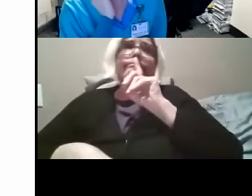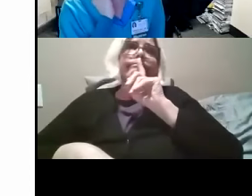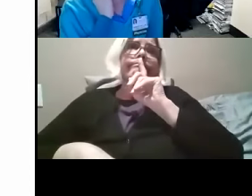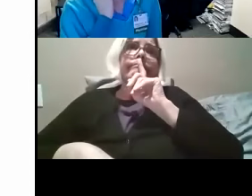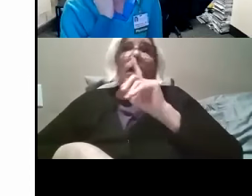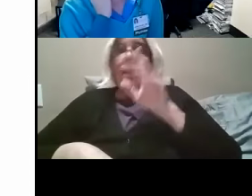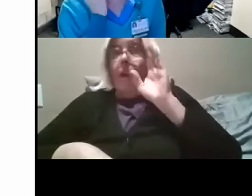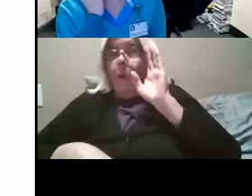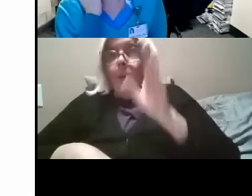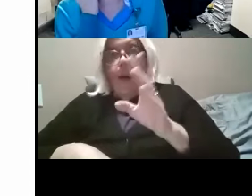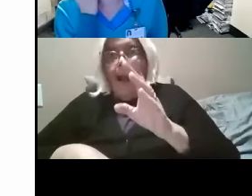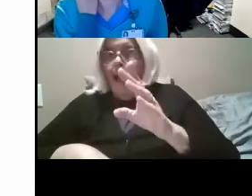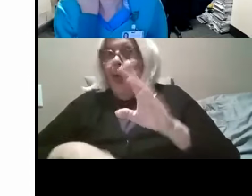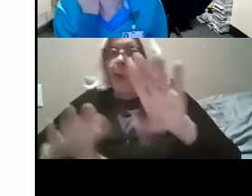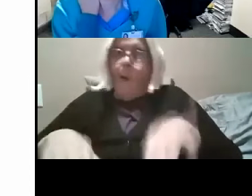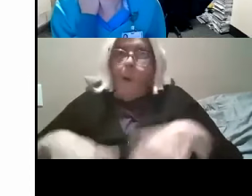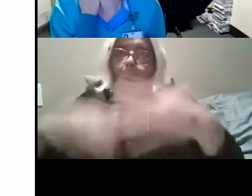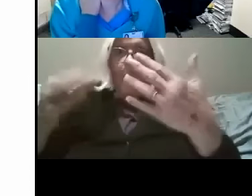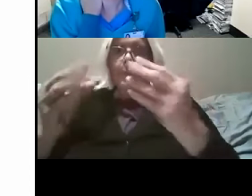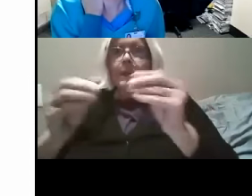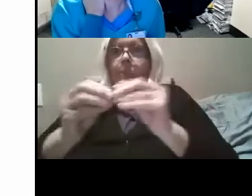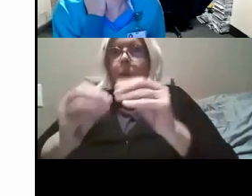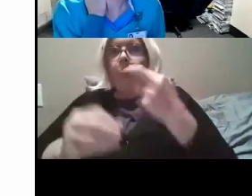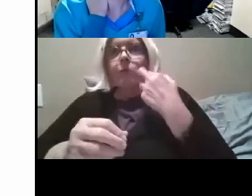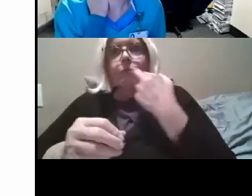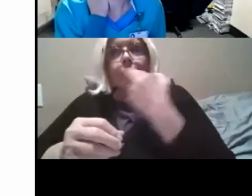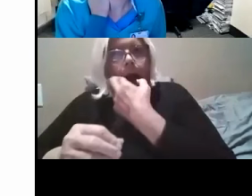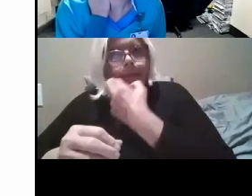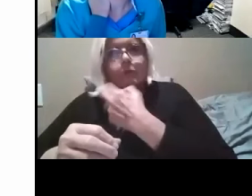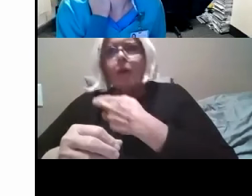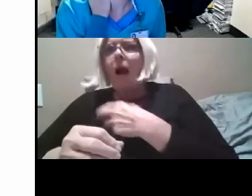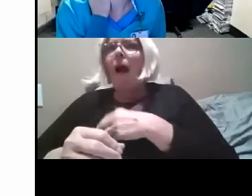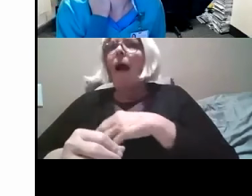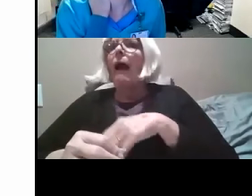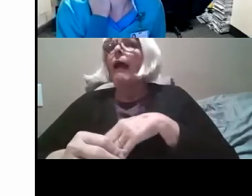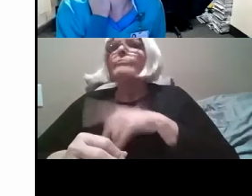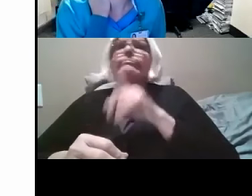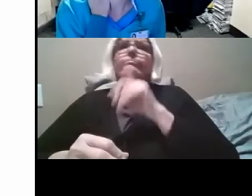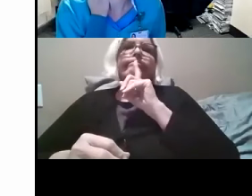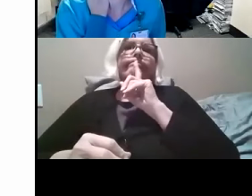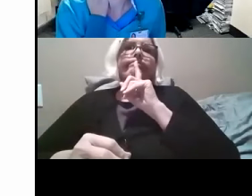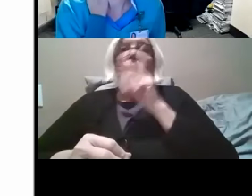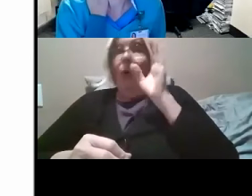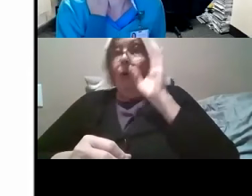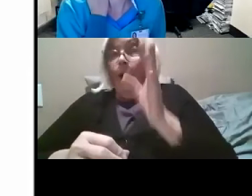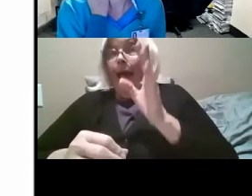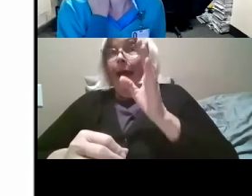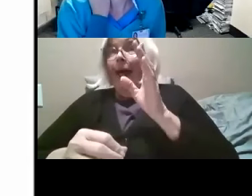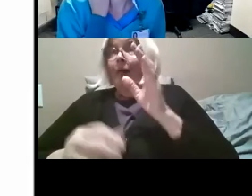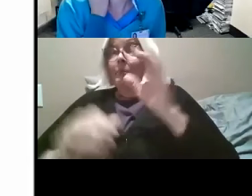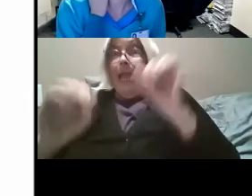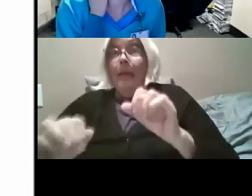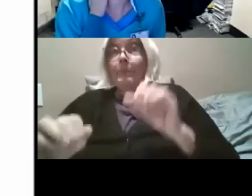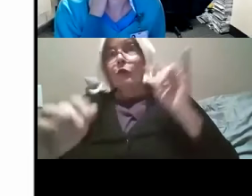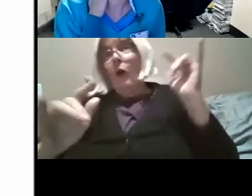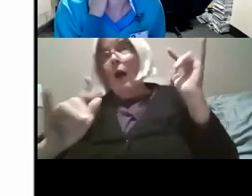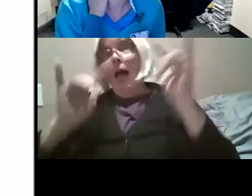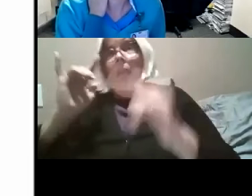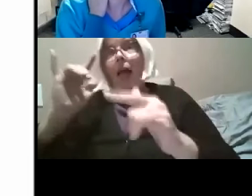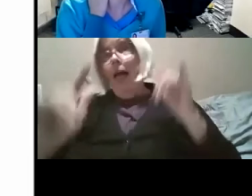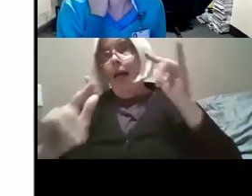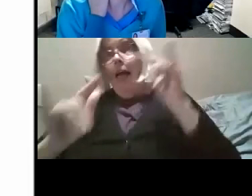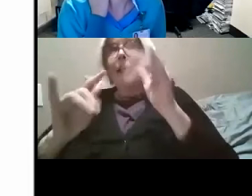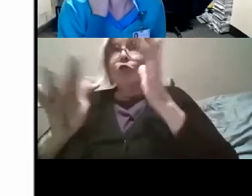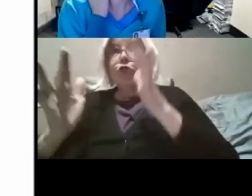travel. That wasn't in their thought process. It was really, what are the risks and benefits specifically of this vaccine?